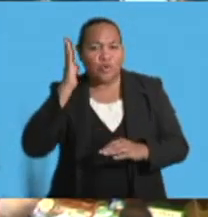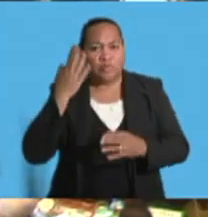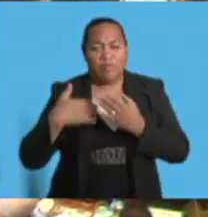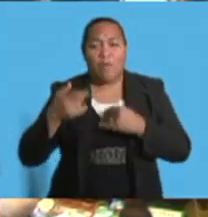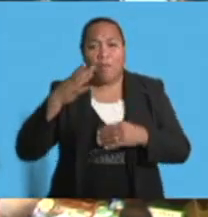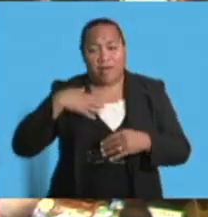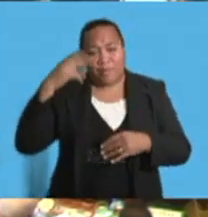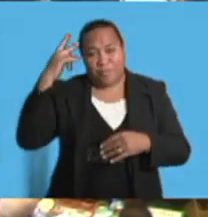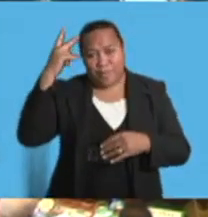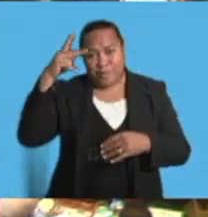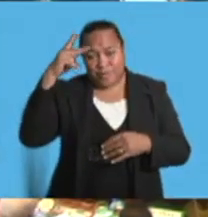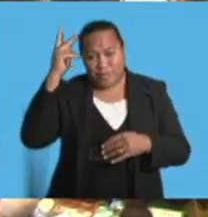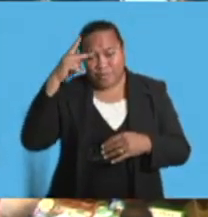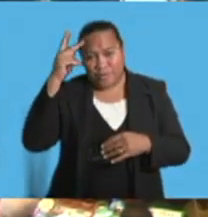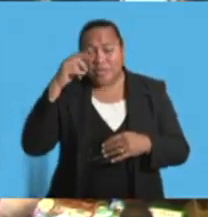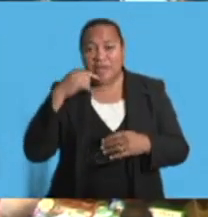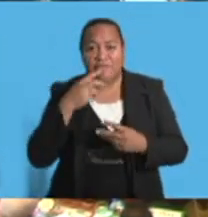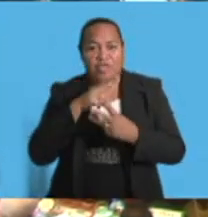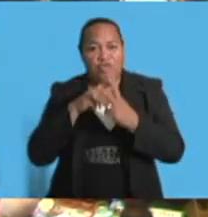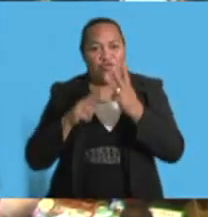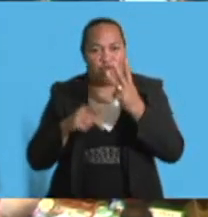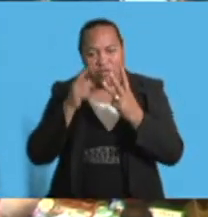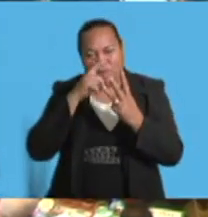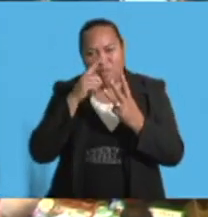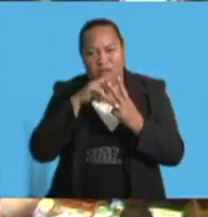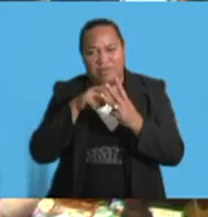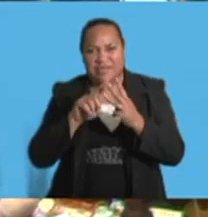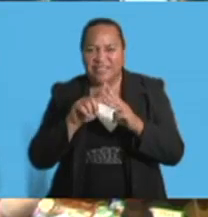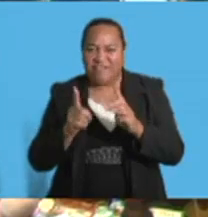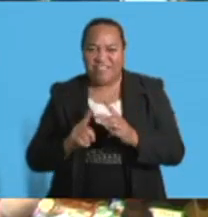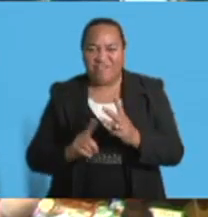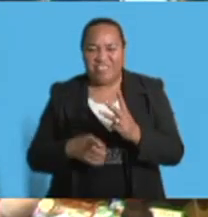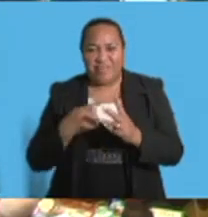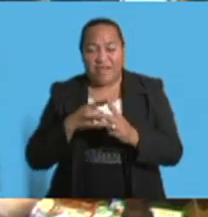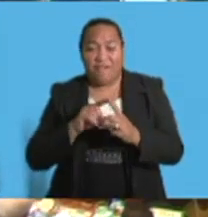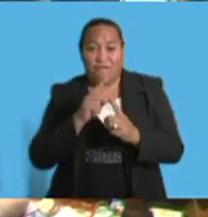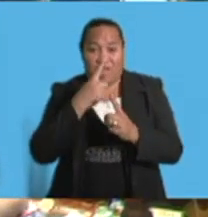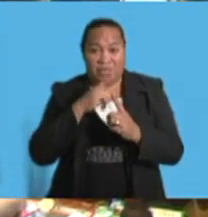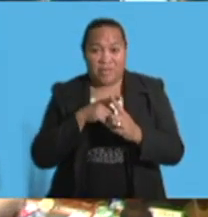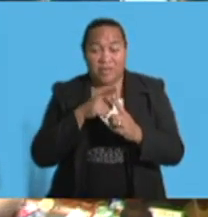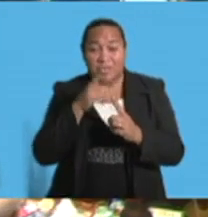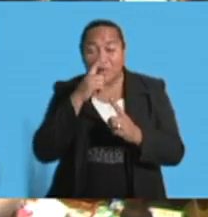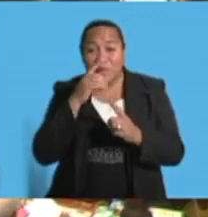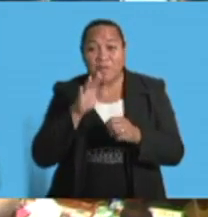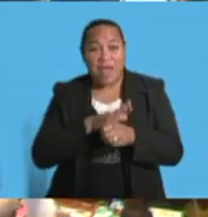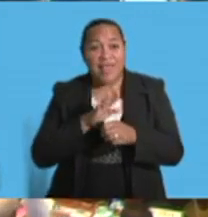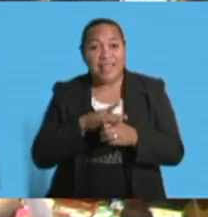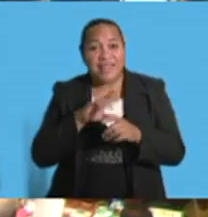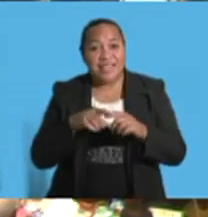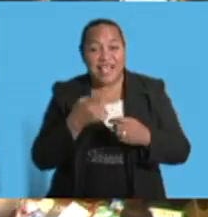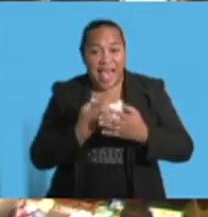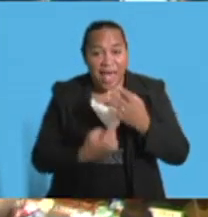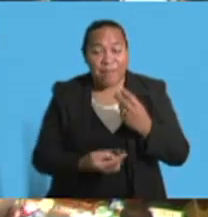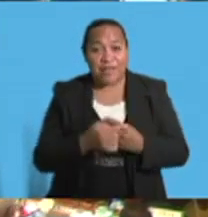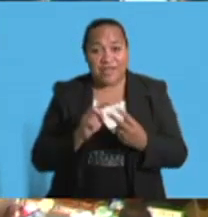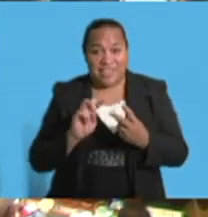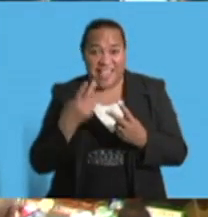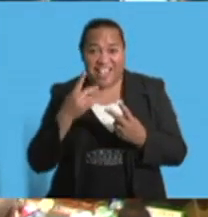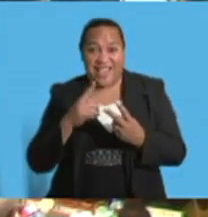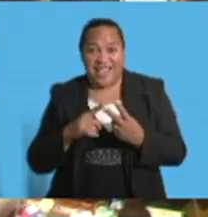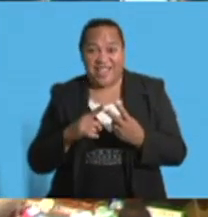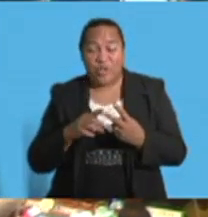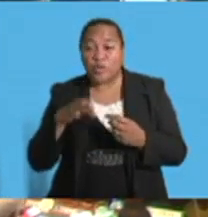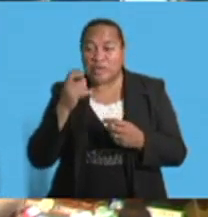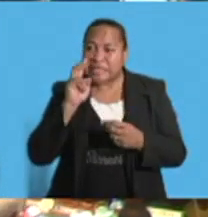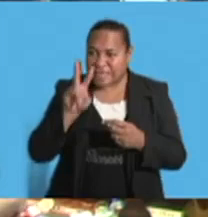principal told me that there are three categories of people in this world. The first is those who make things happen. The second is those who